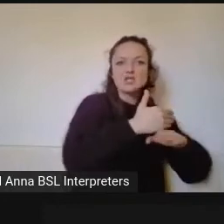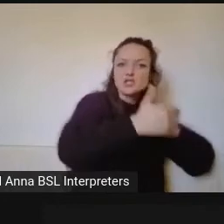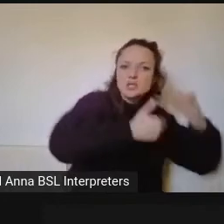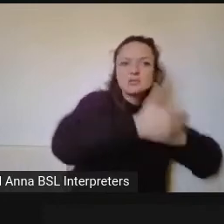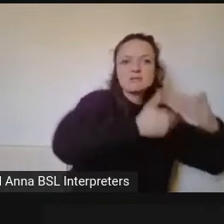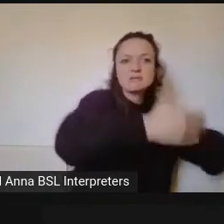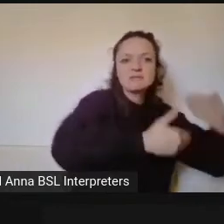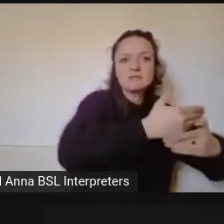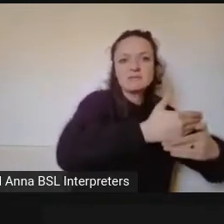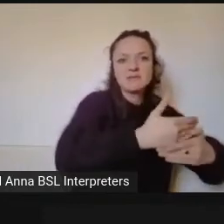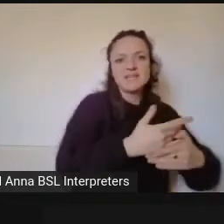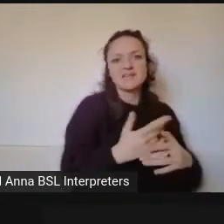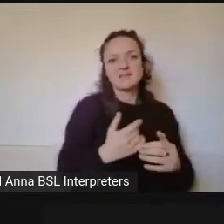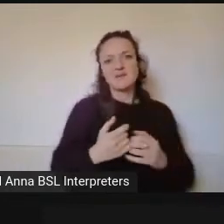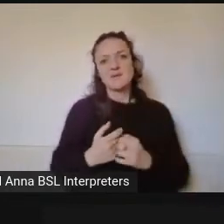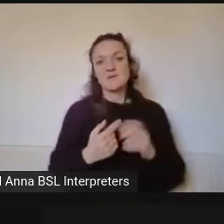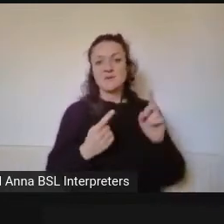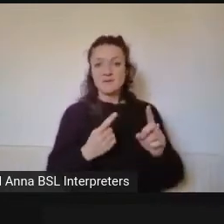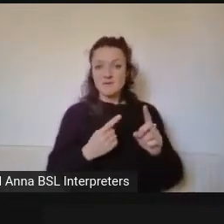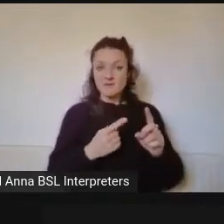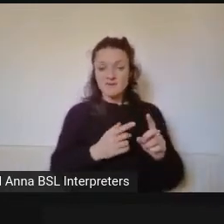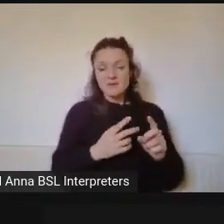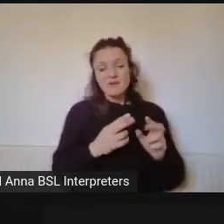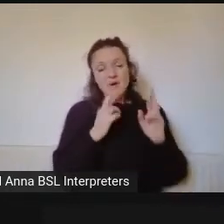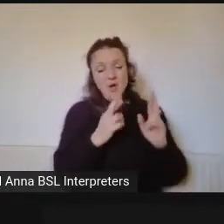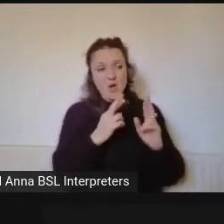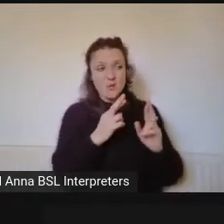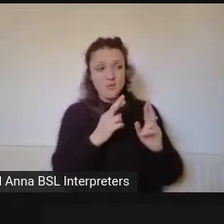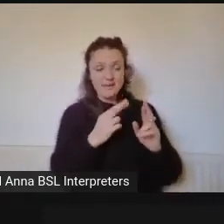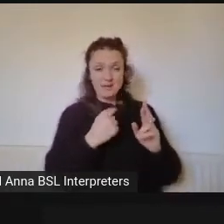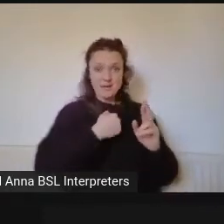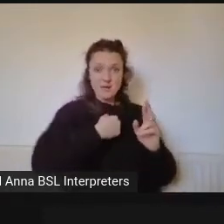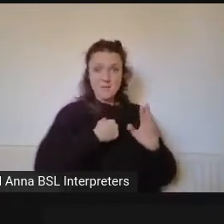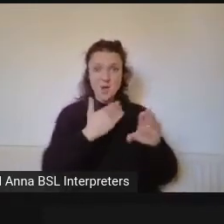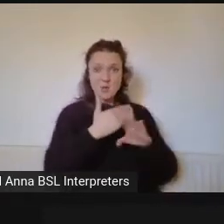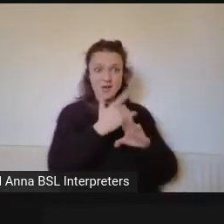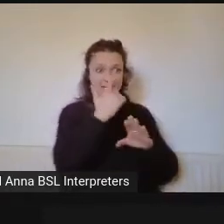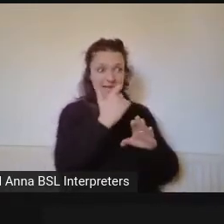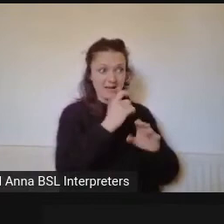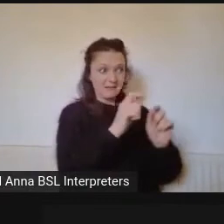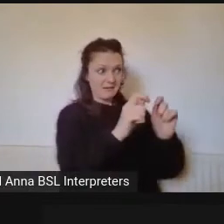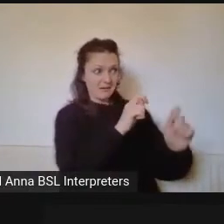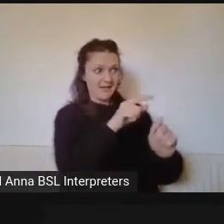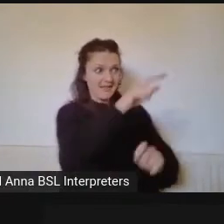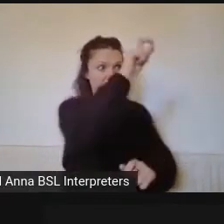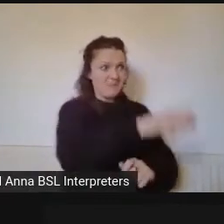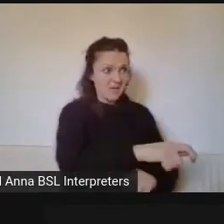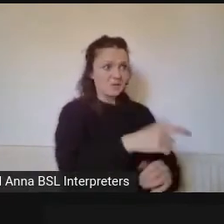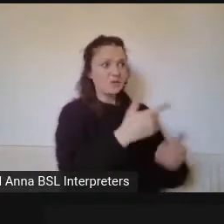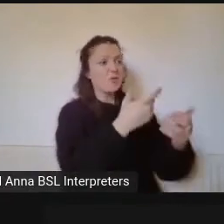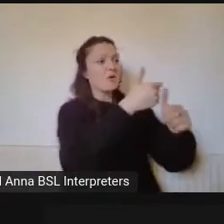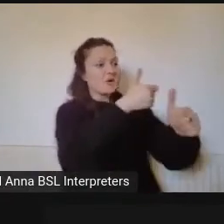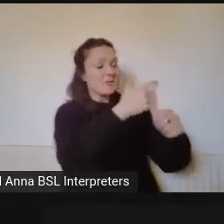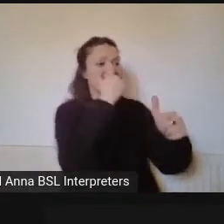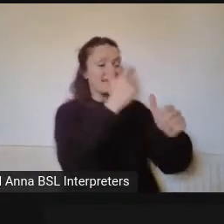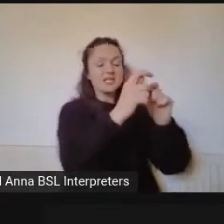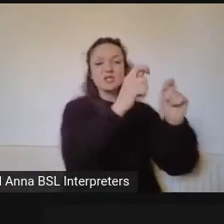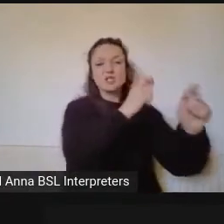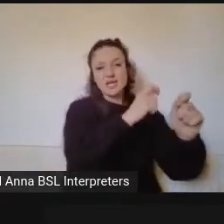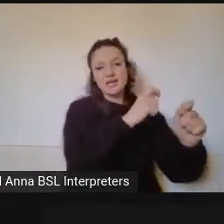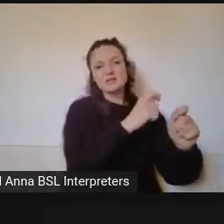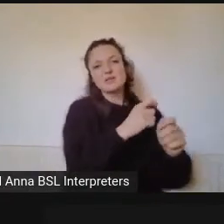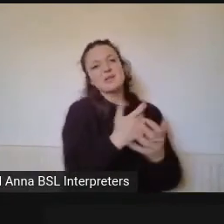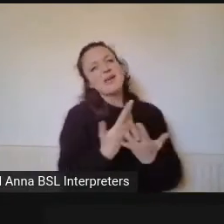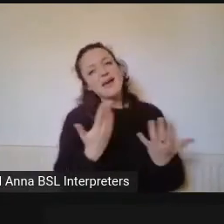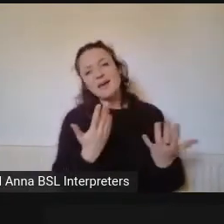do something different. So, yeah, it can be quite depressing, but I don't allow that to last for long. There's always someone good in there.